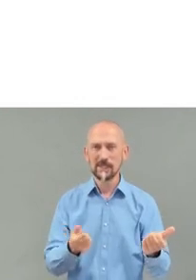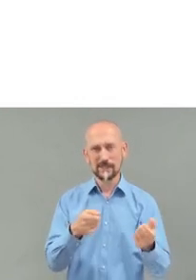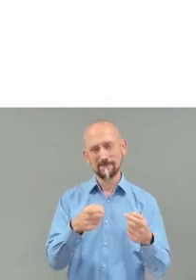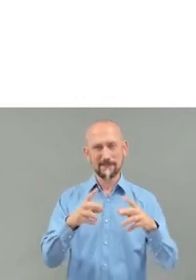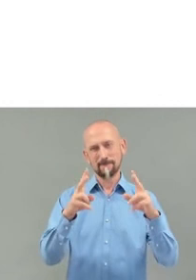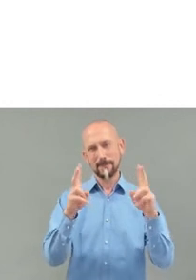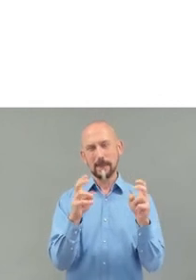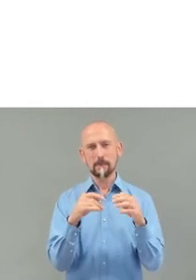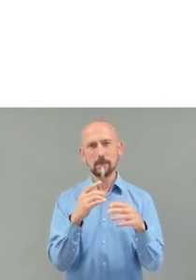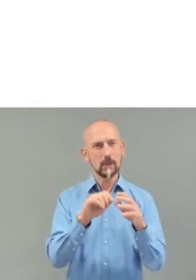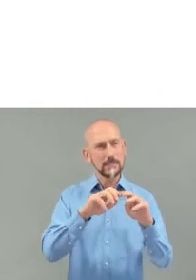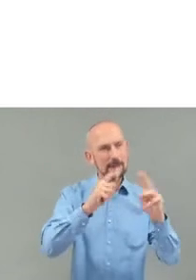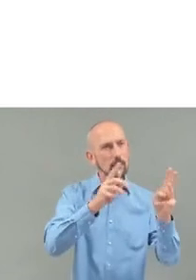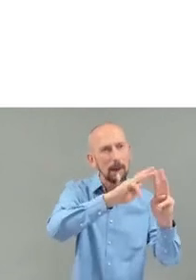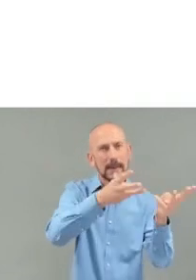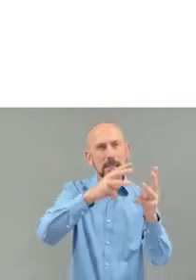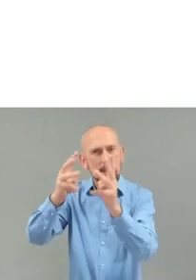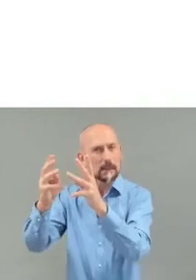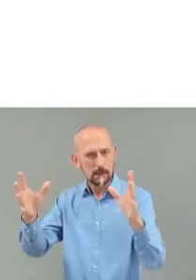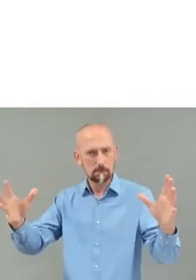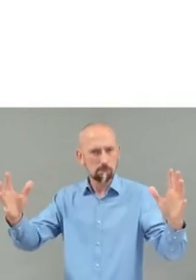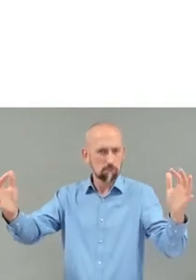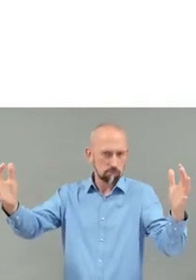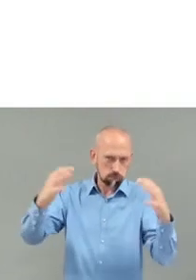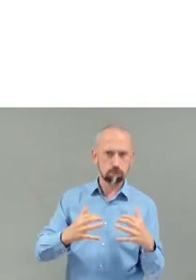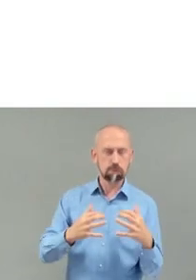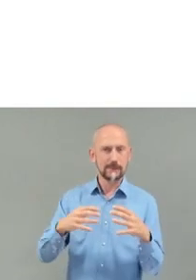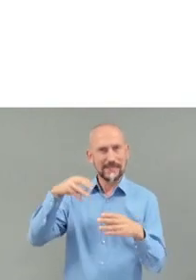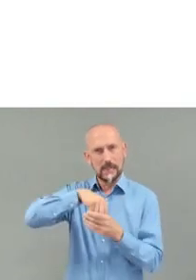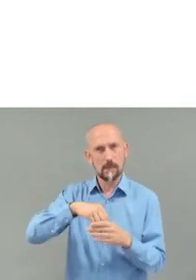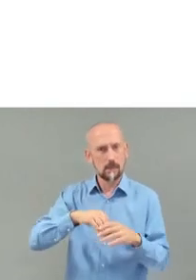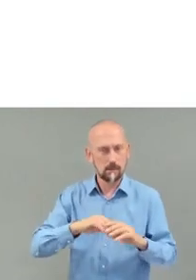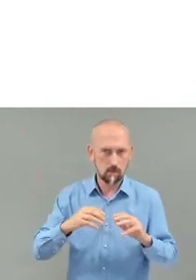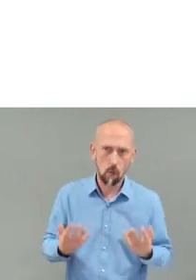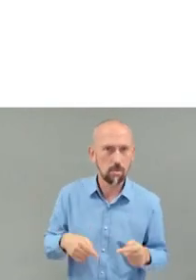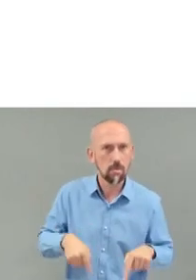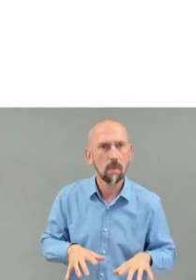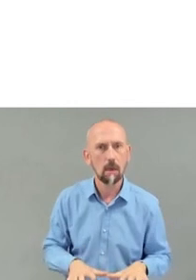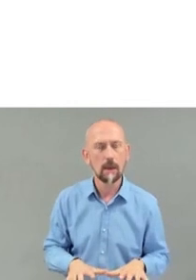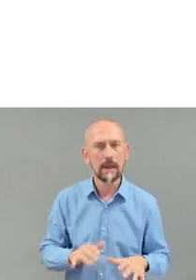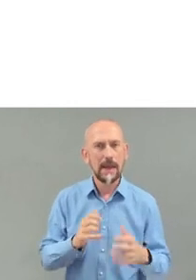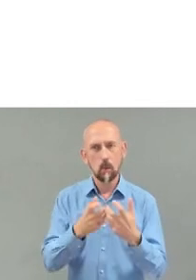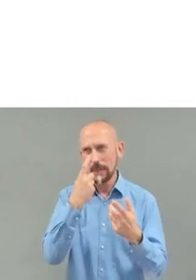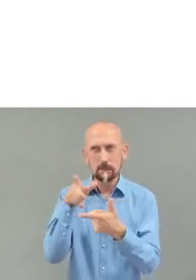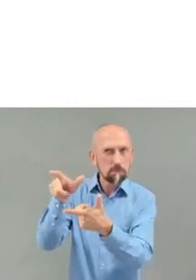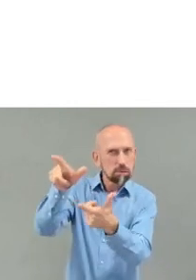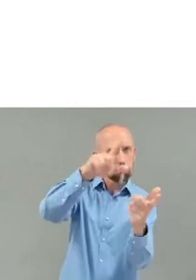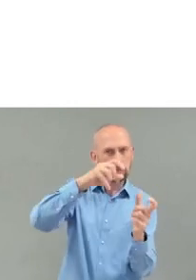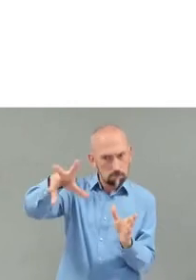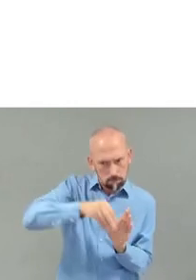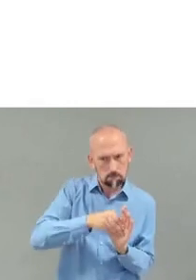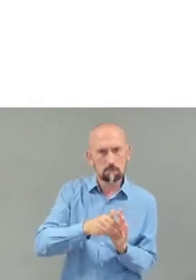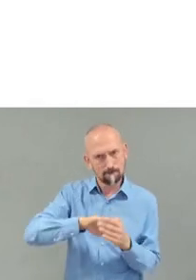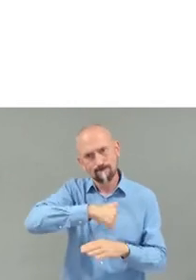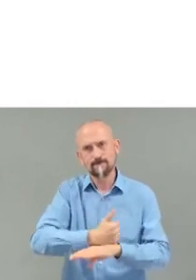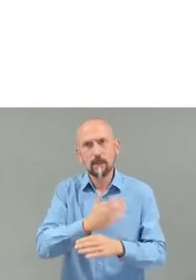Network down to Earth and inviting you to contribute to helping us think about how we shape those into reality. I think we've had a lot of comments